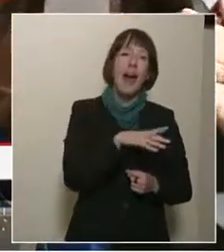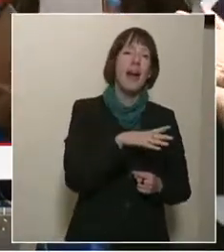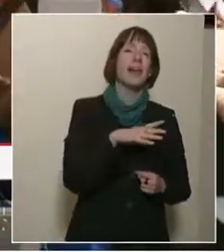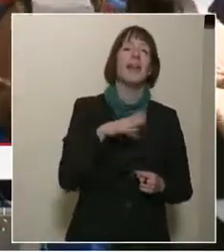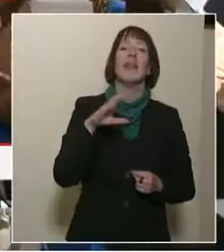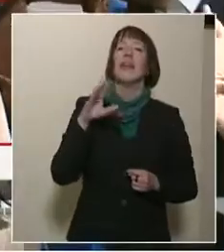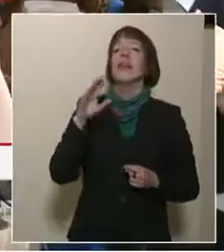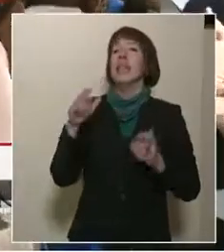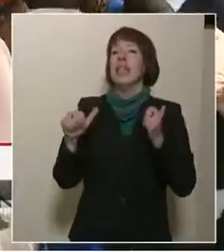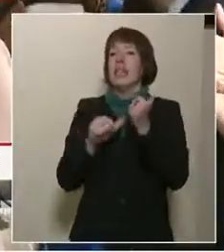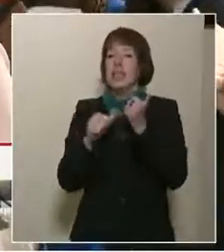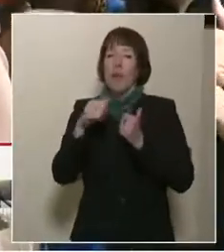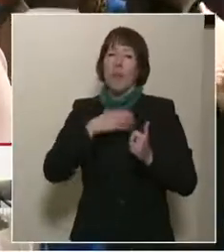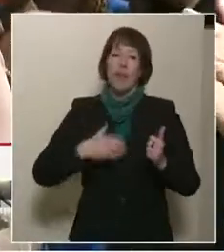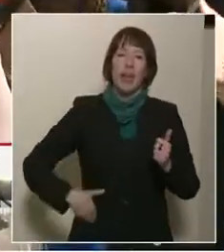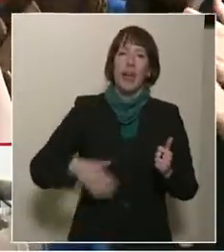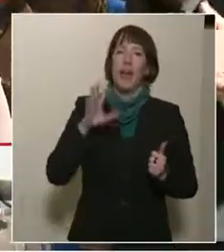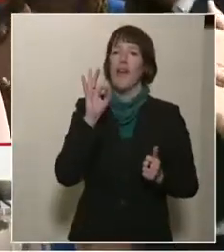Falchicchio,